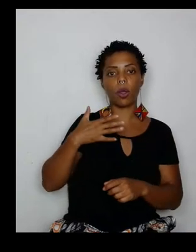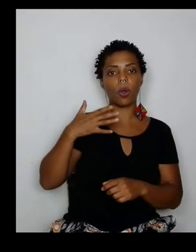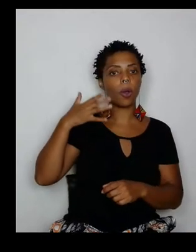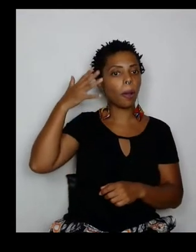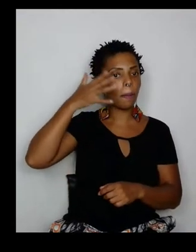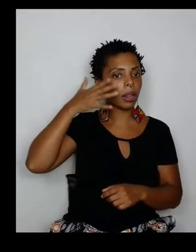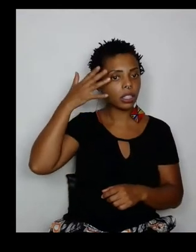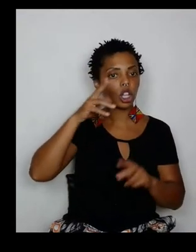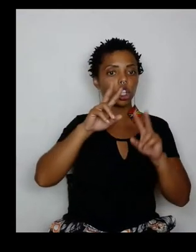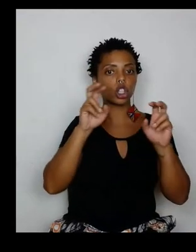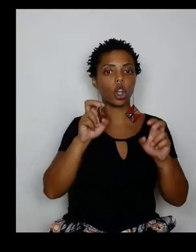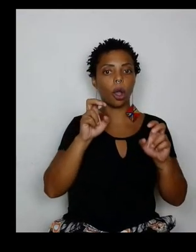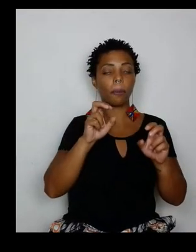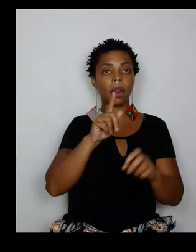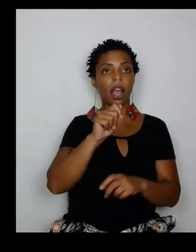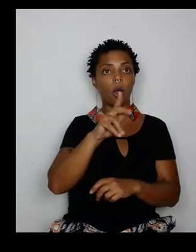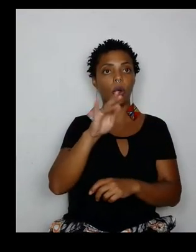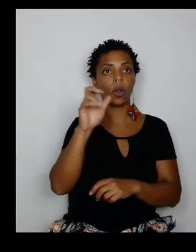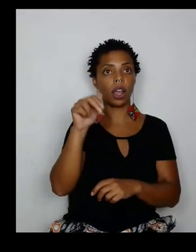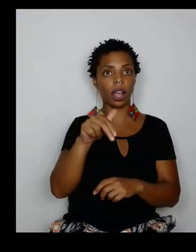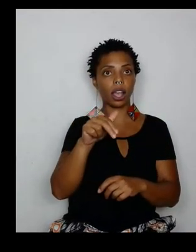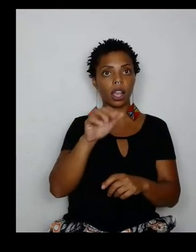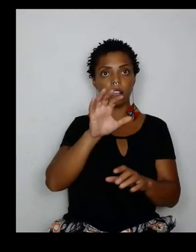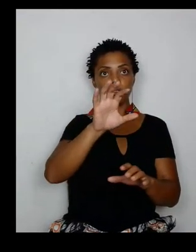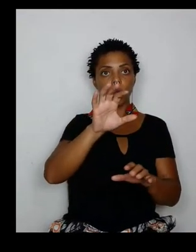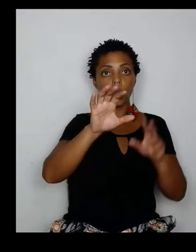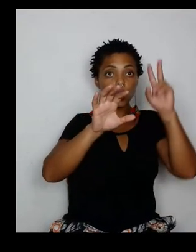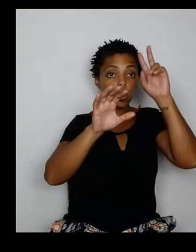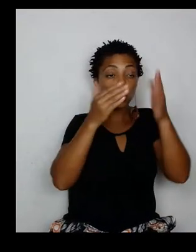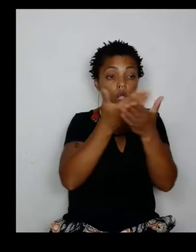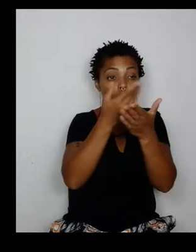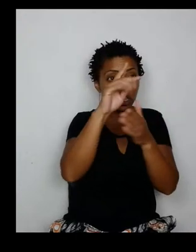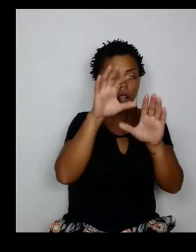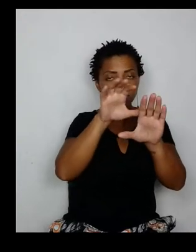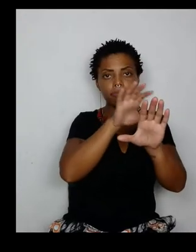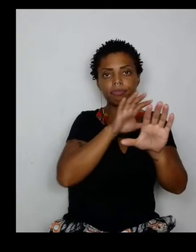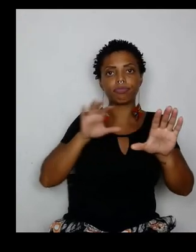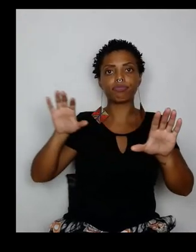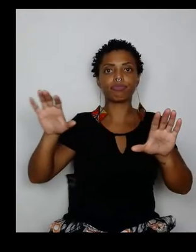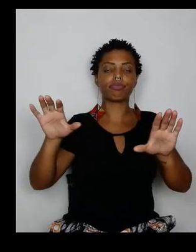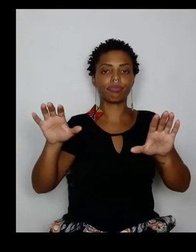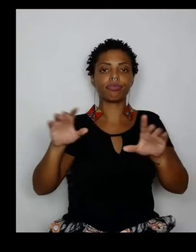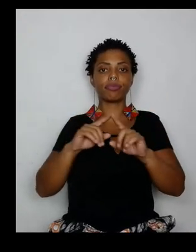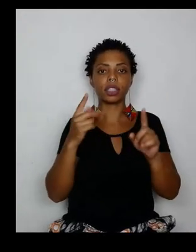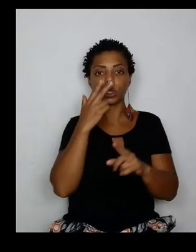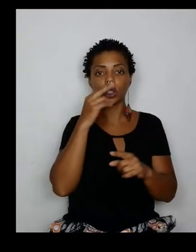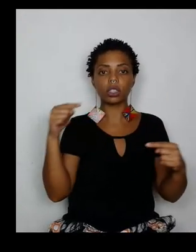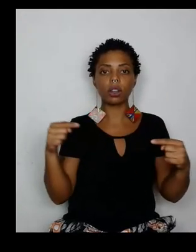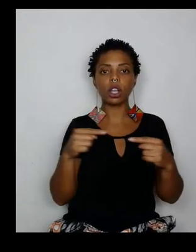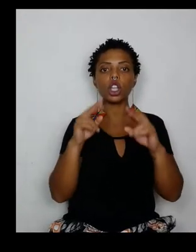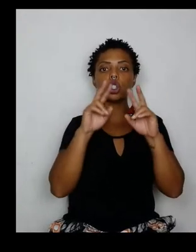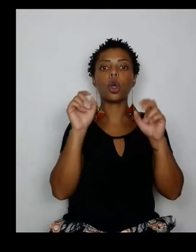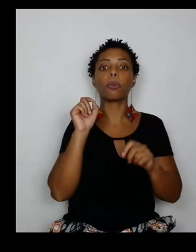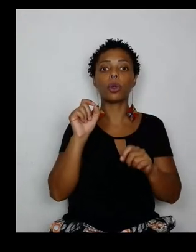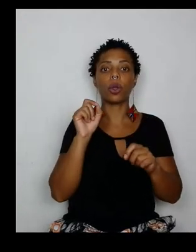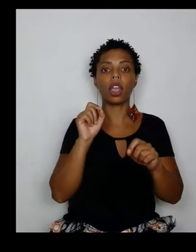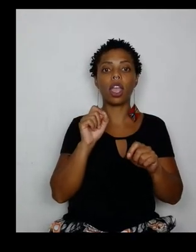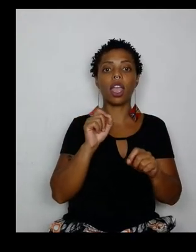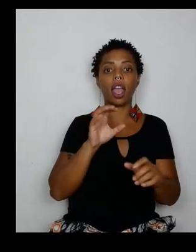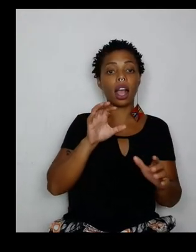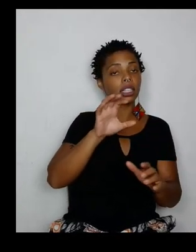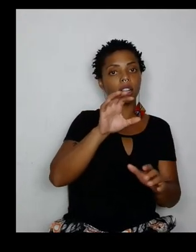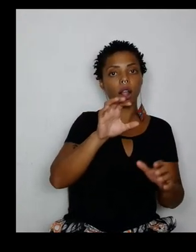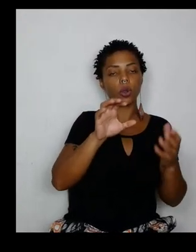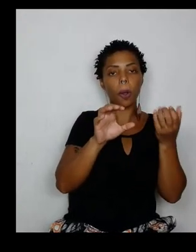gauguin and i think also part of that is just entering whiteness and i think caroline's talk today was so wonderful coming from a